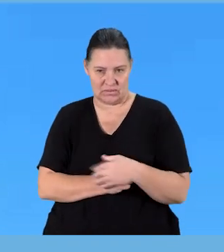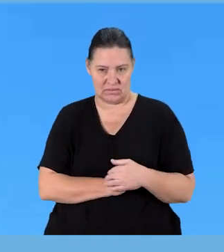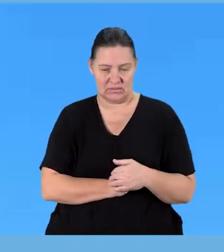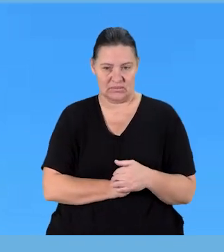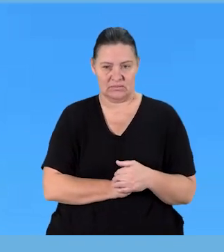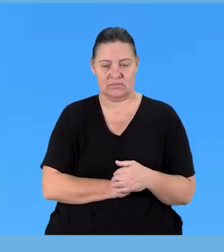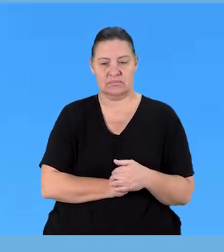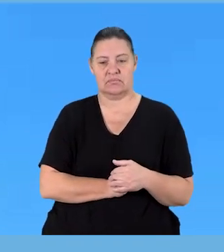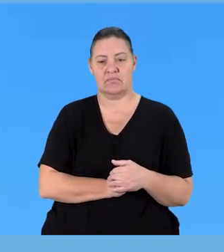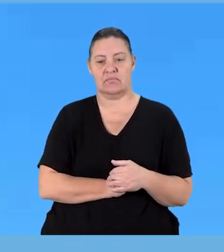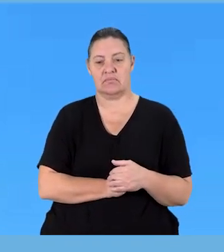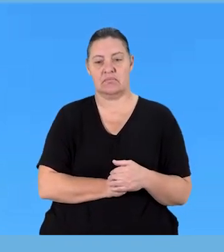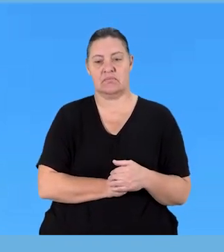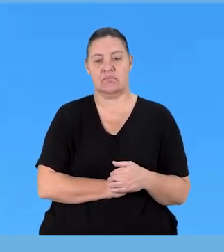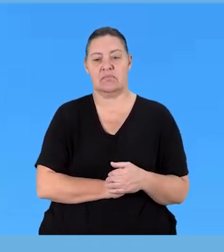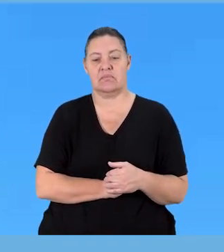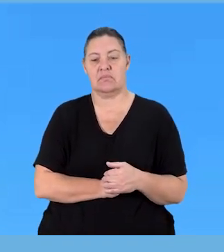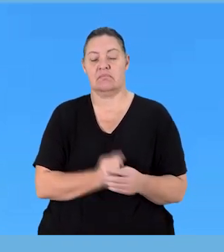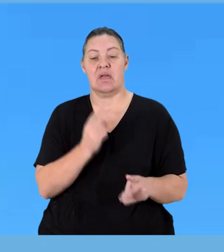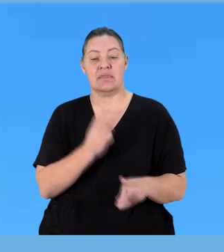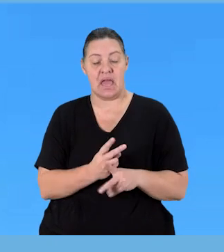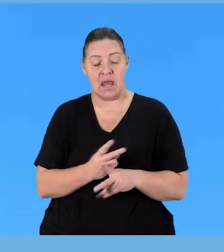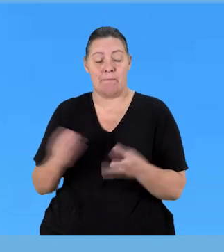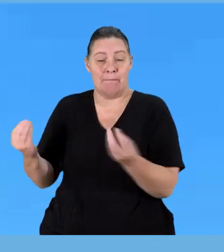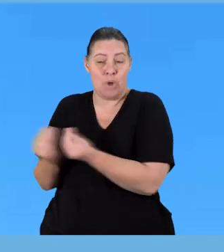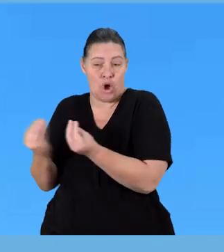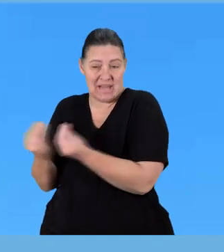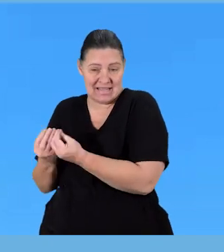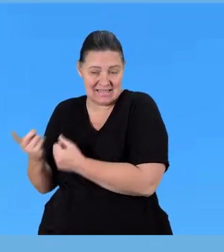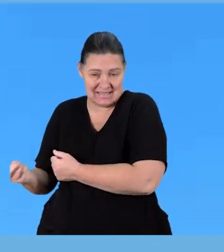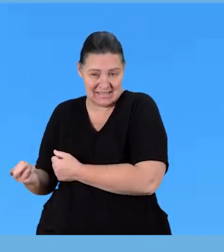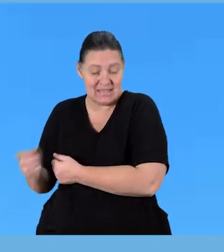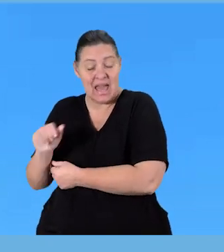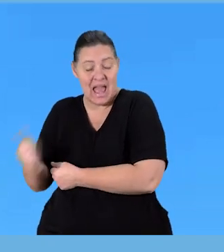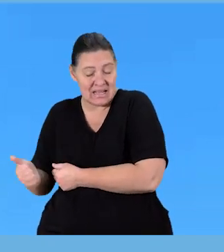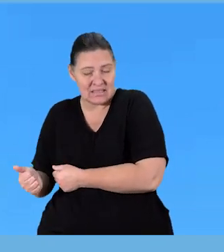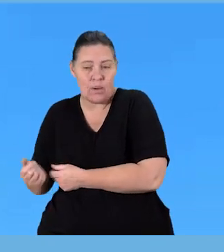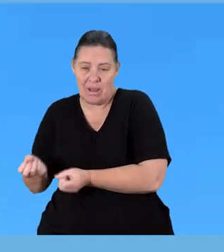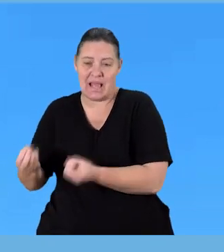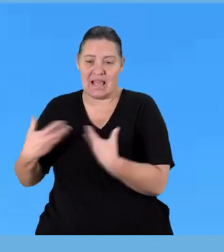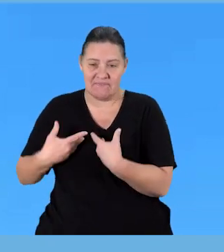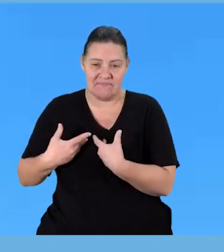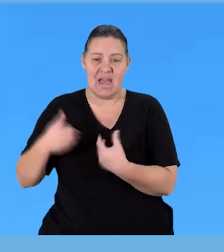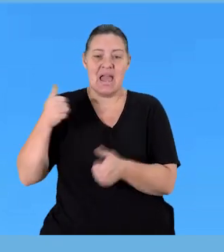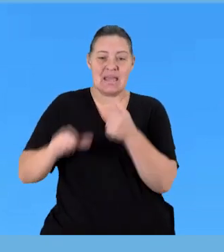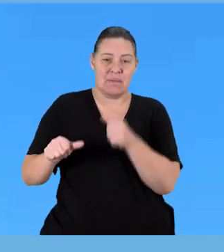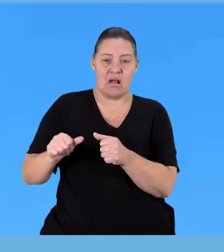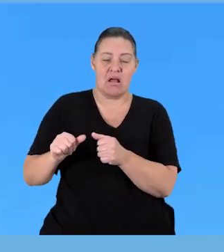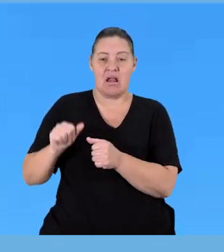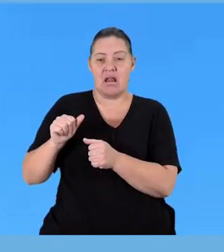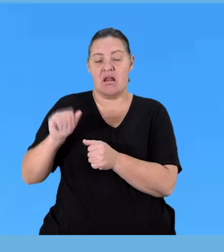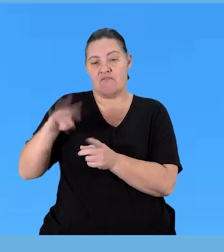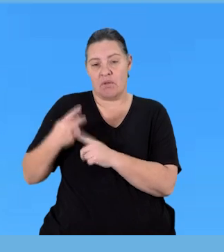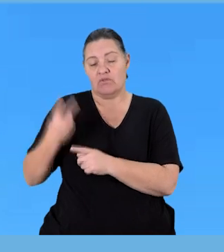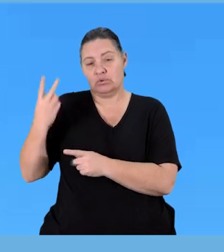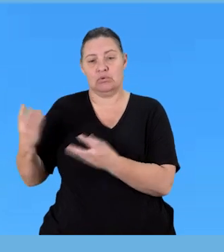the arrow. Then the products, because it says the next question is asking us to give the chemical formula of the two products that are